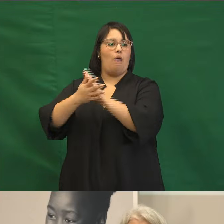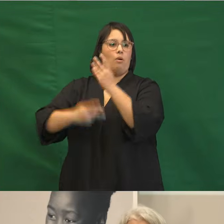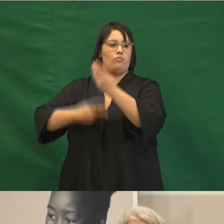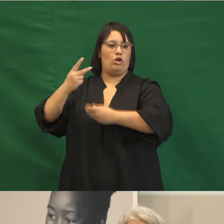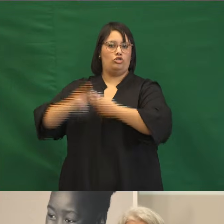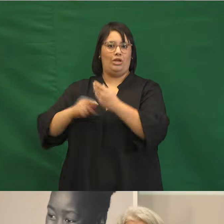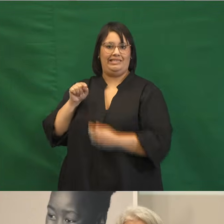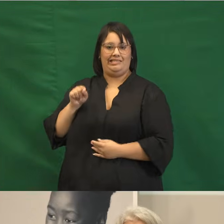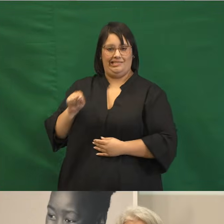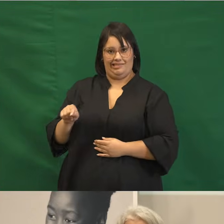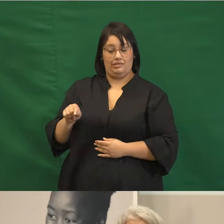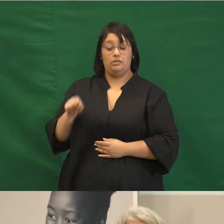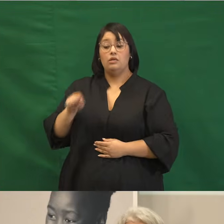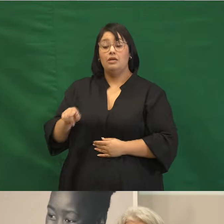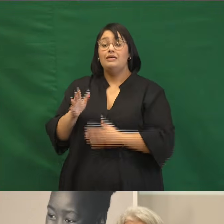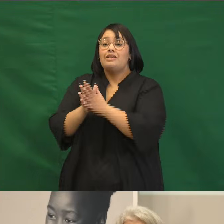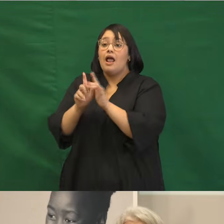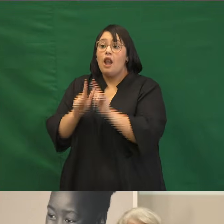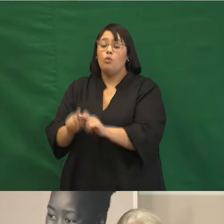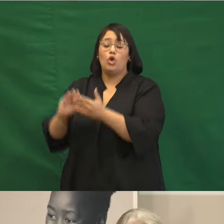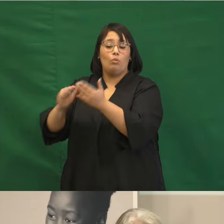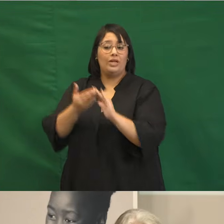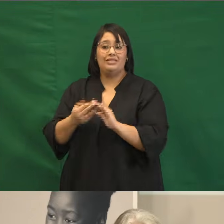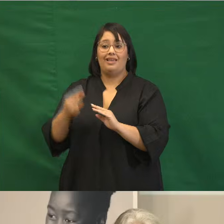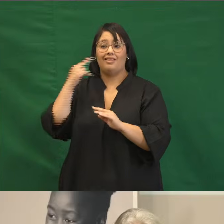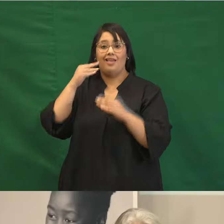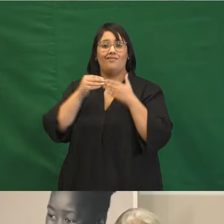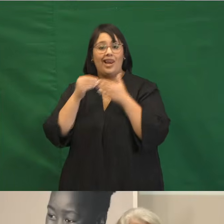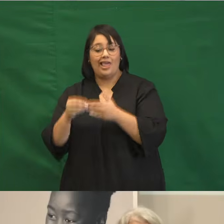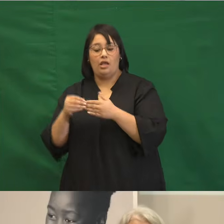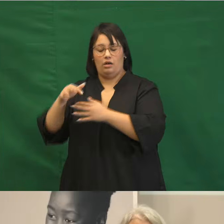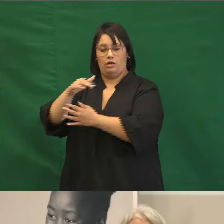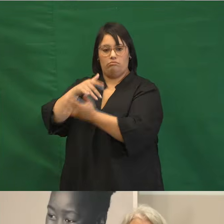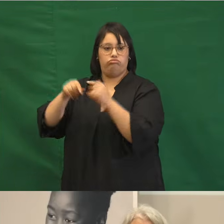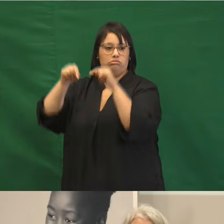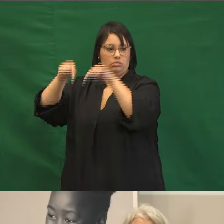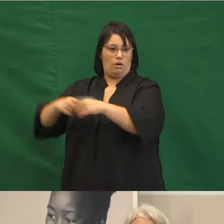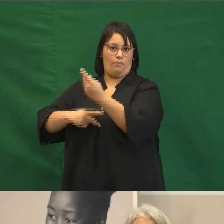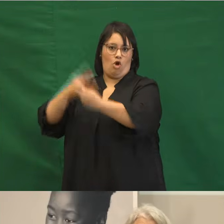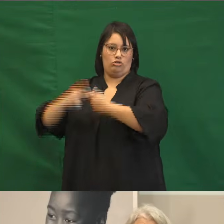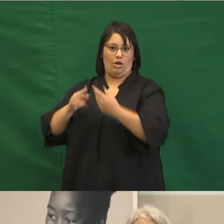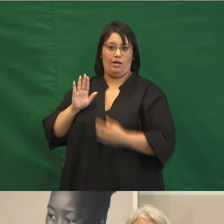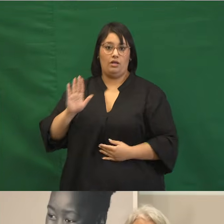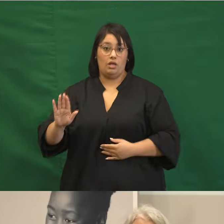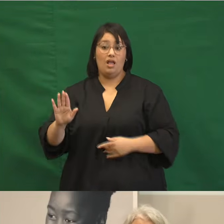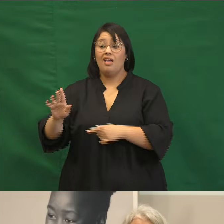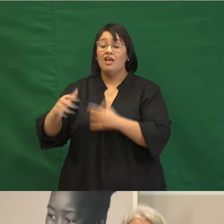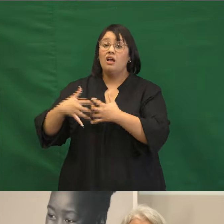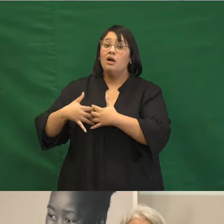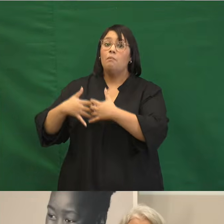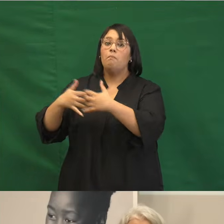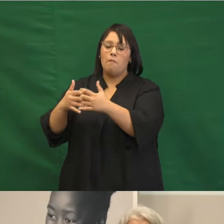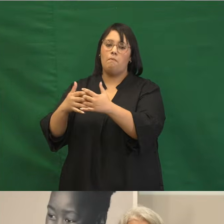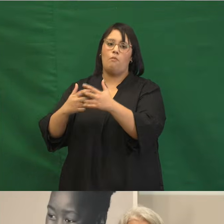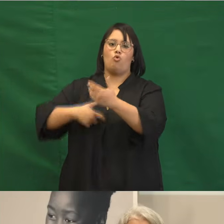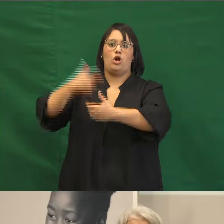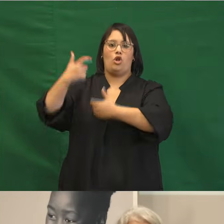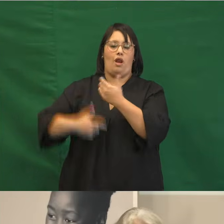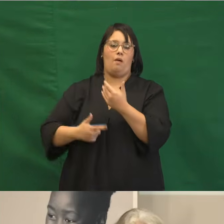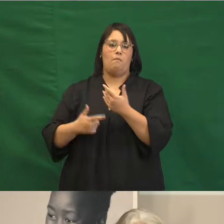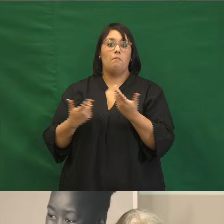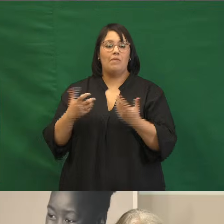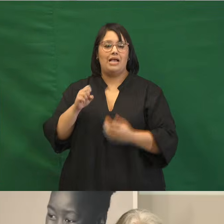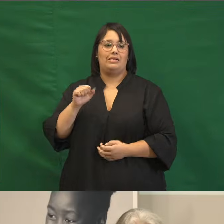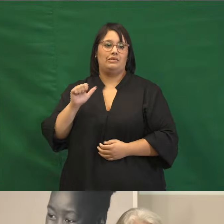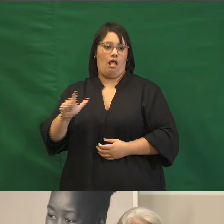sign language community, deaf-led community initiative developing curriculum materials in South African